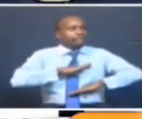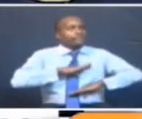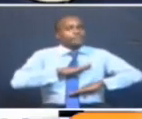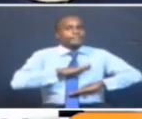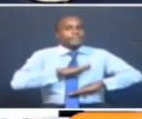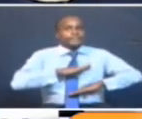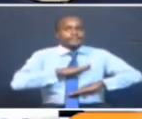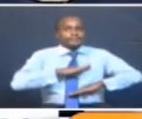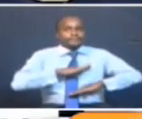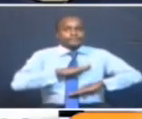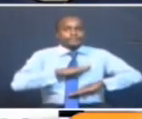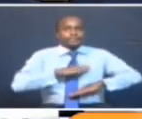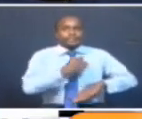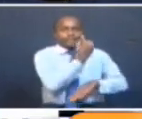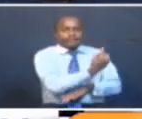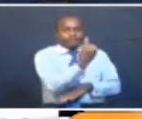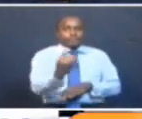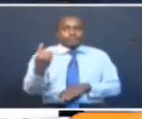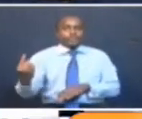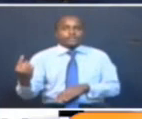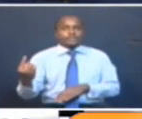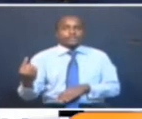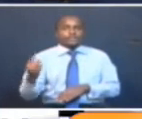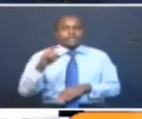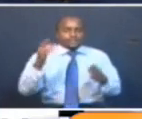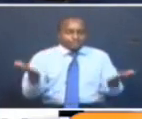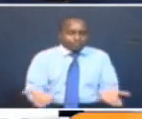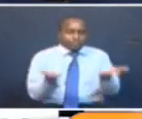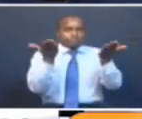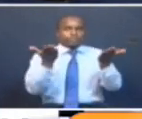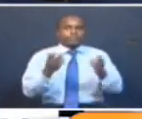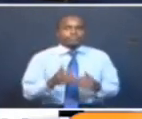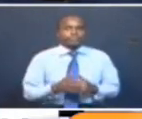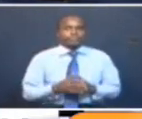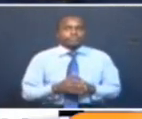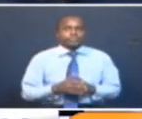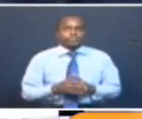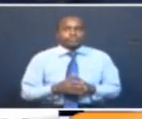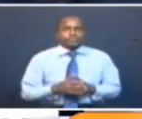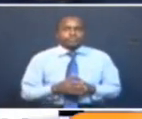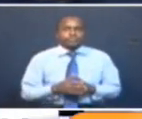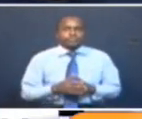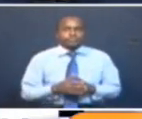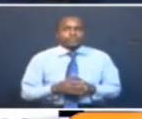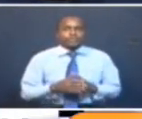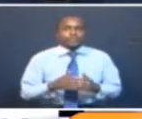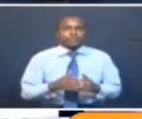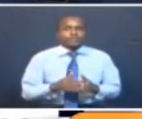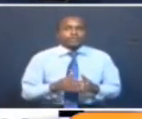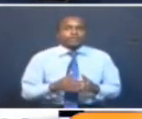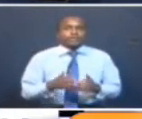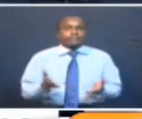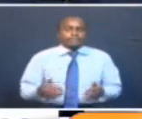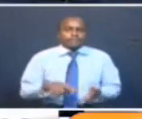Yeah. Everyone needs a lift. I cannot be only here. I need a